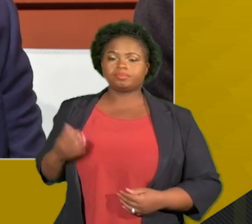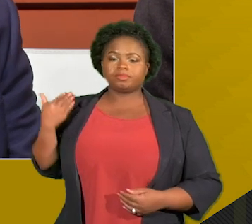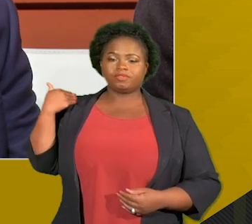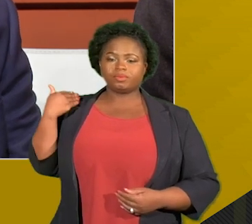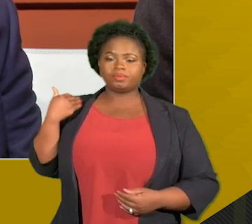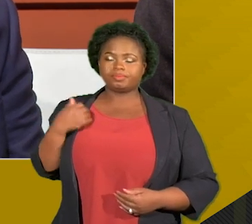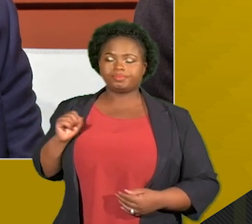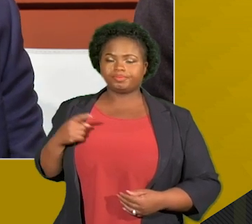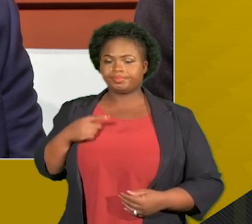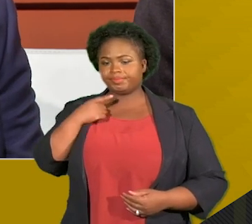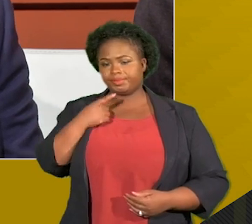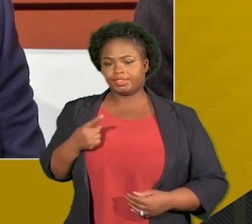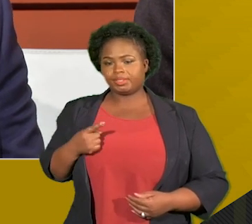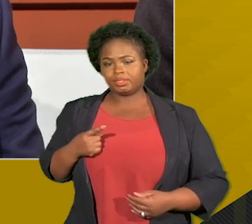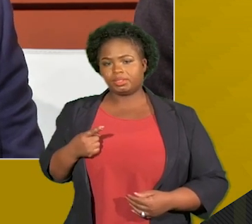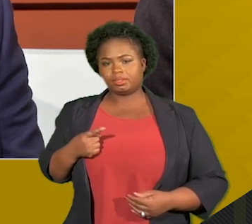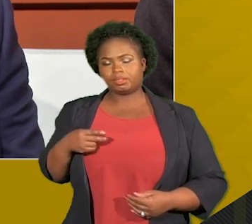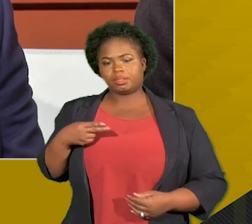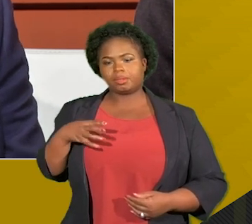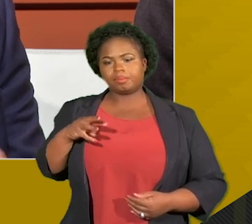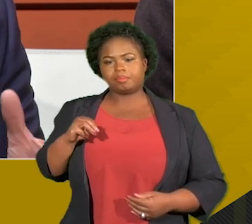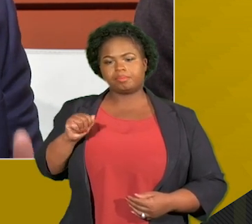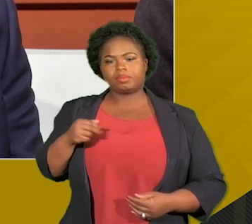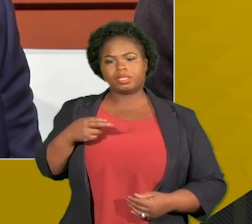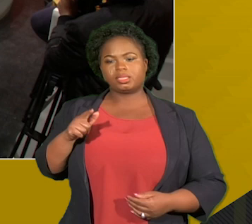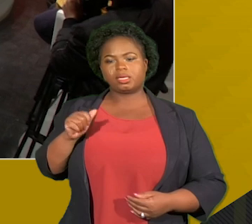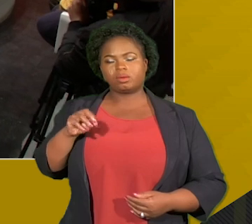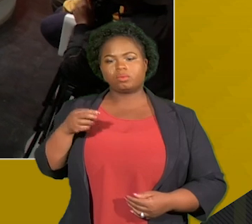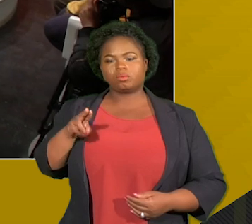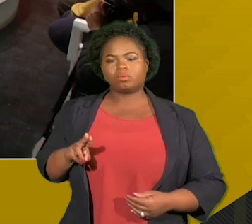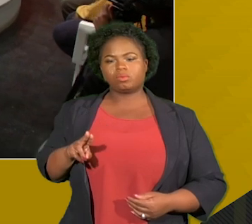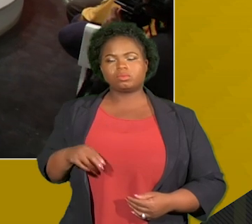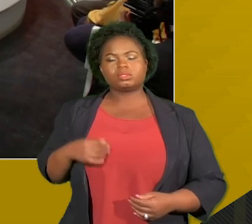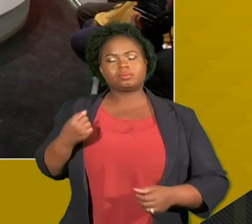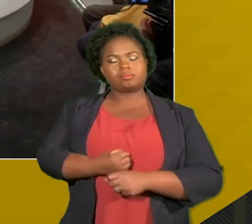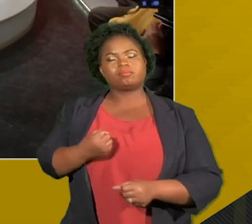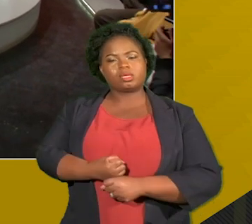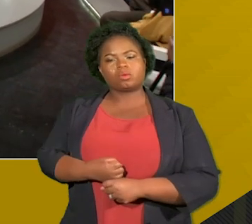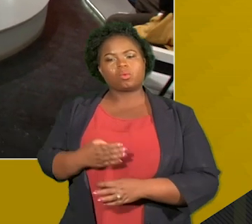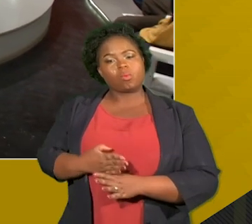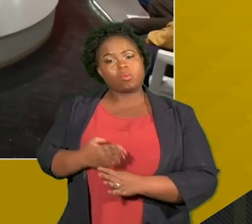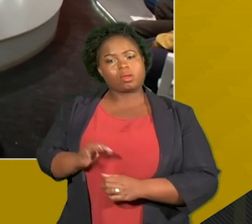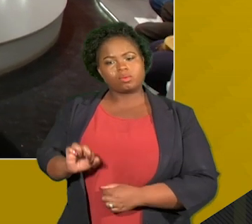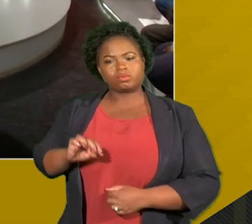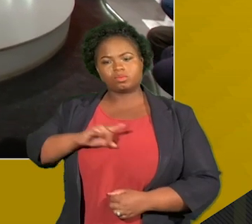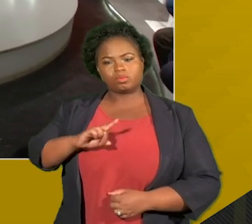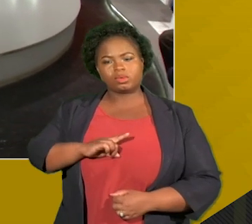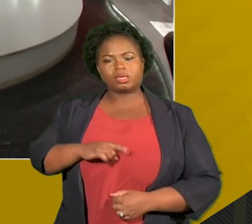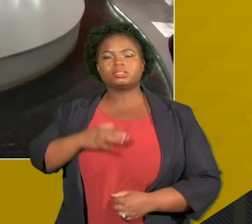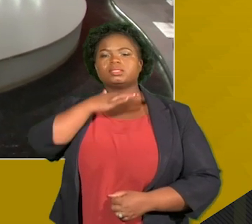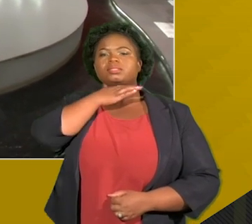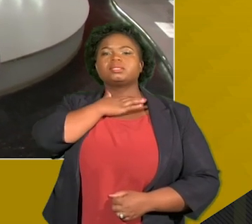mentioned Maester Wap Mahlangu. Esther Mahlangu, yeah. Esther made her work because she was an